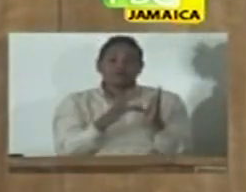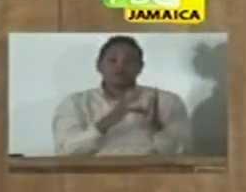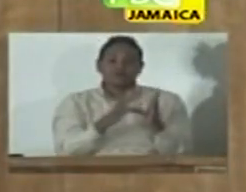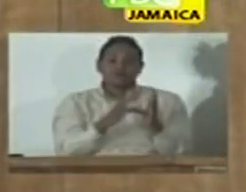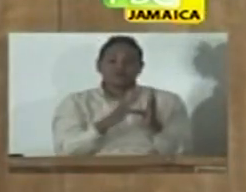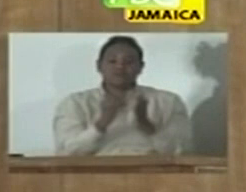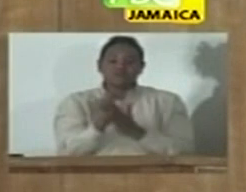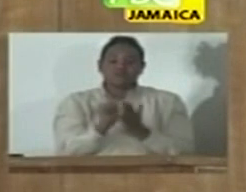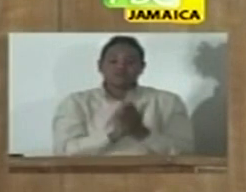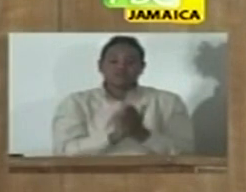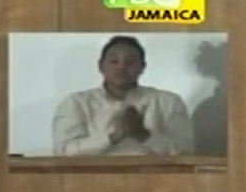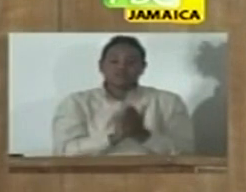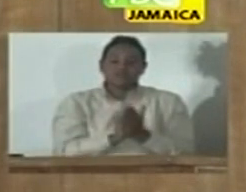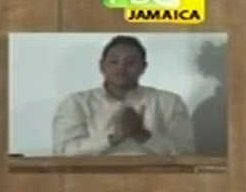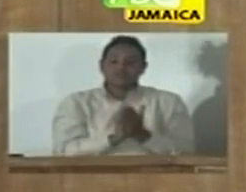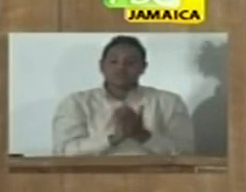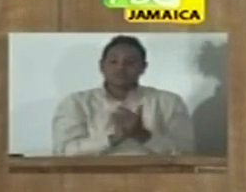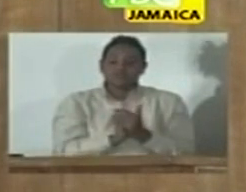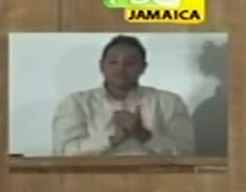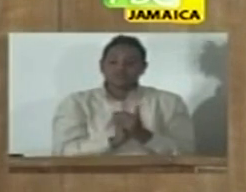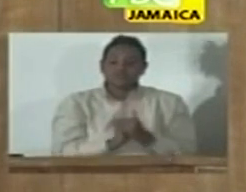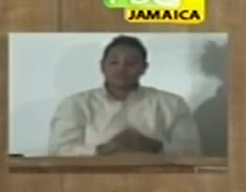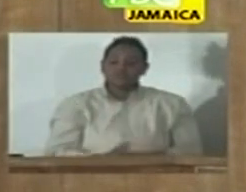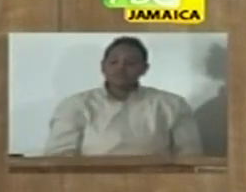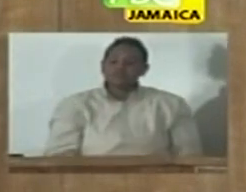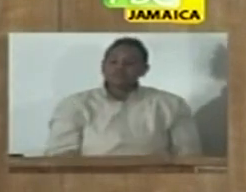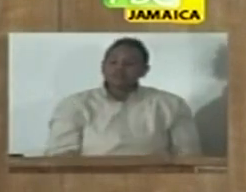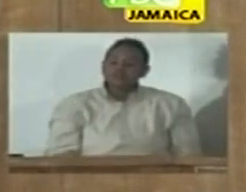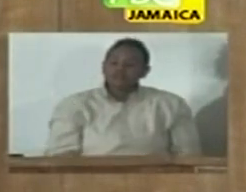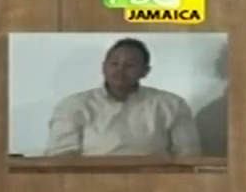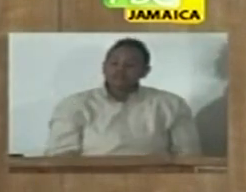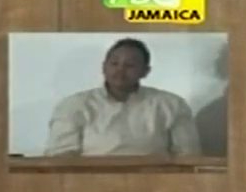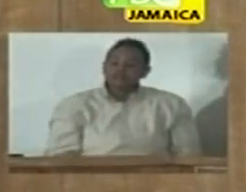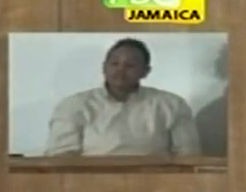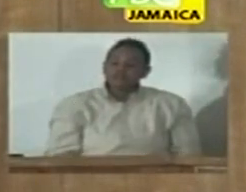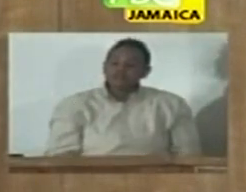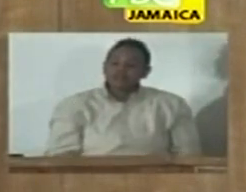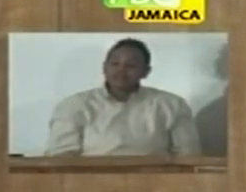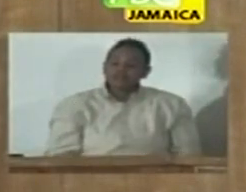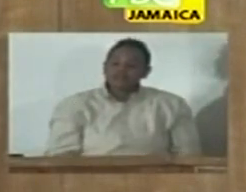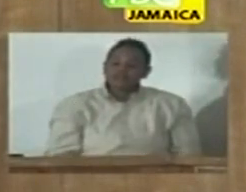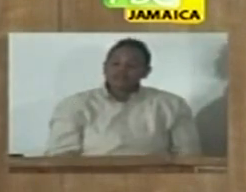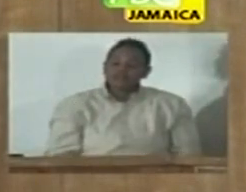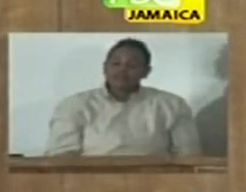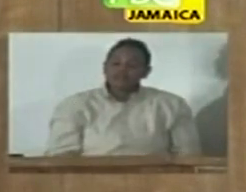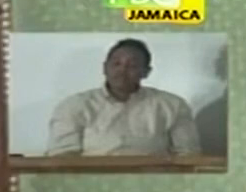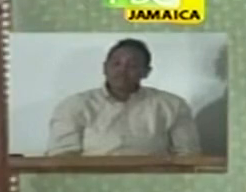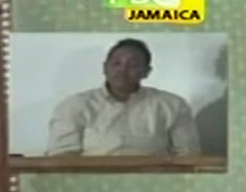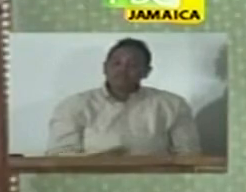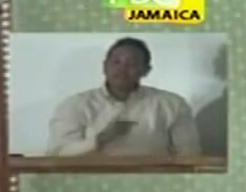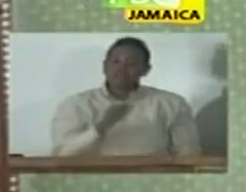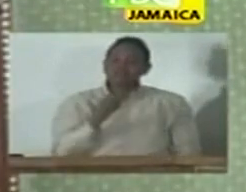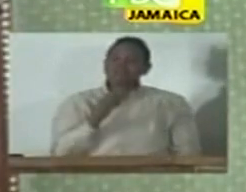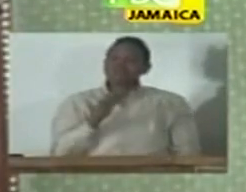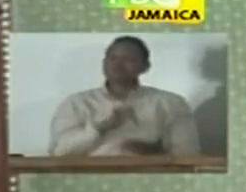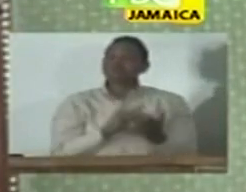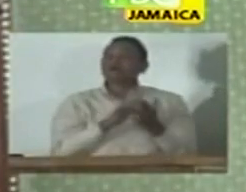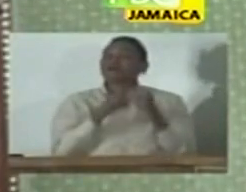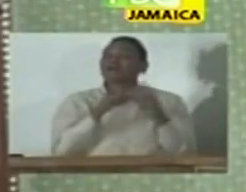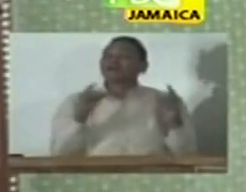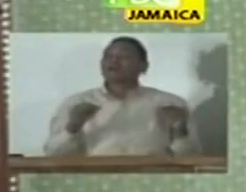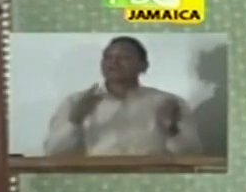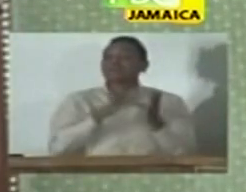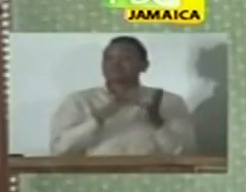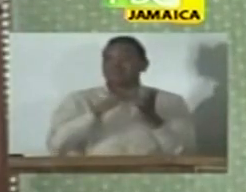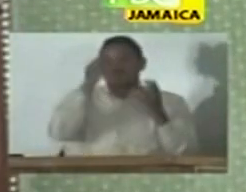but the bank card and the bank information Senator were Brown. controlled by a Senator family Brown. member of the President, minister. 1 minute. Senator